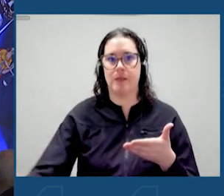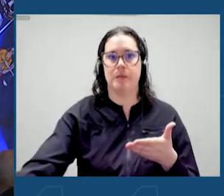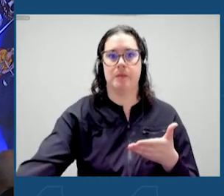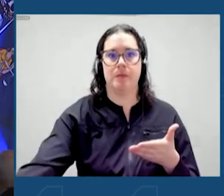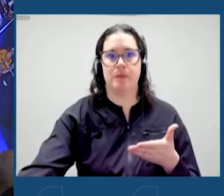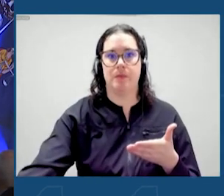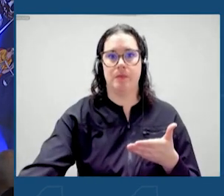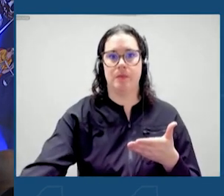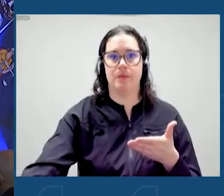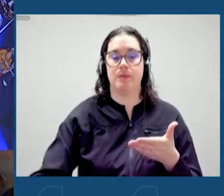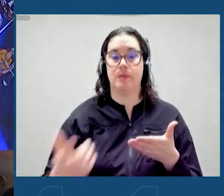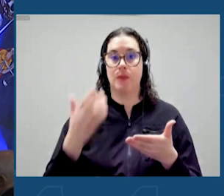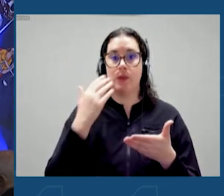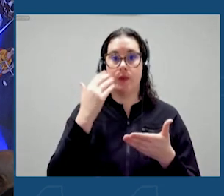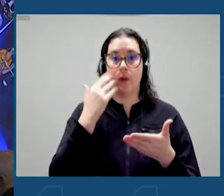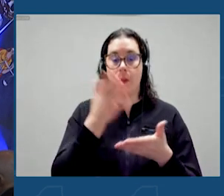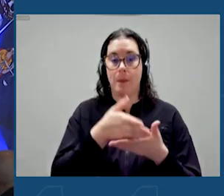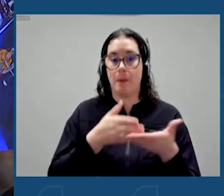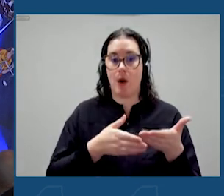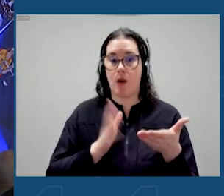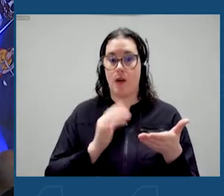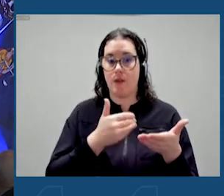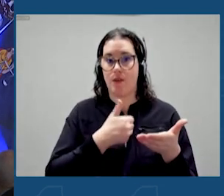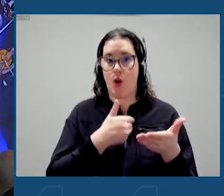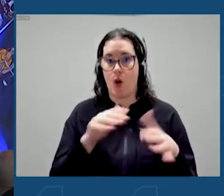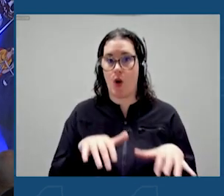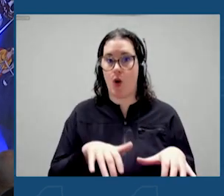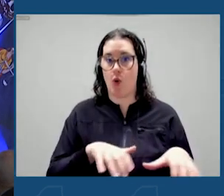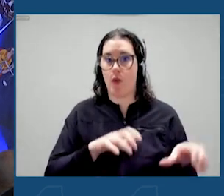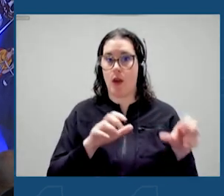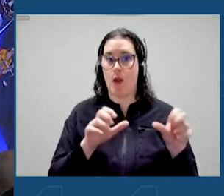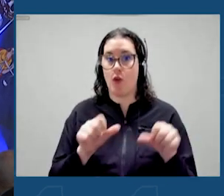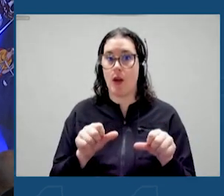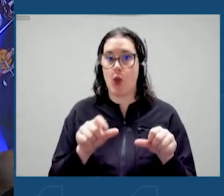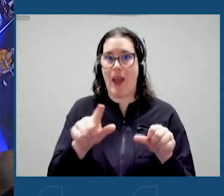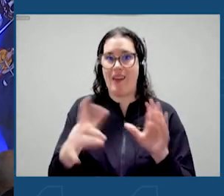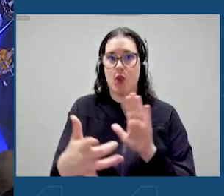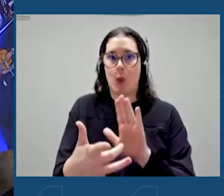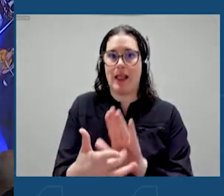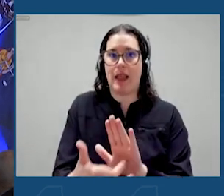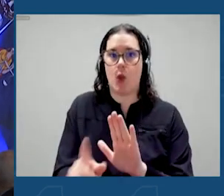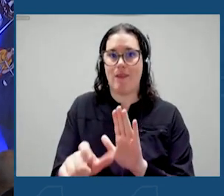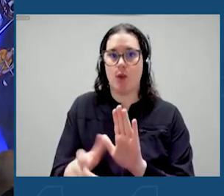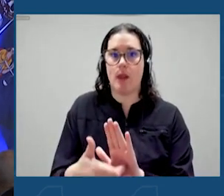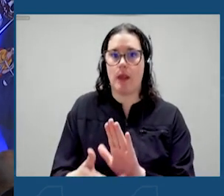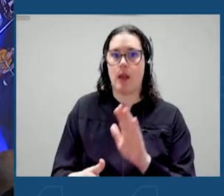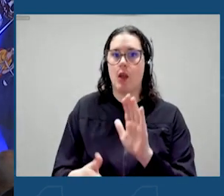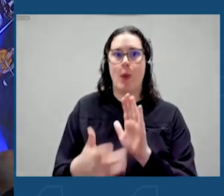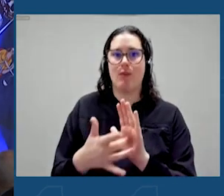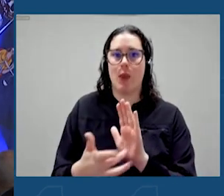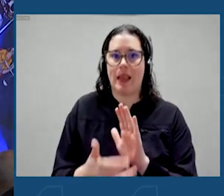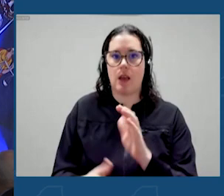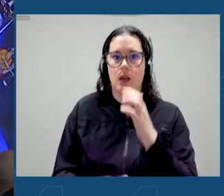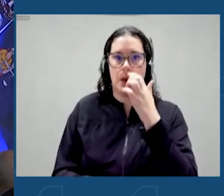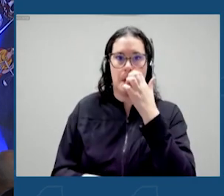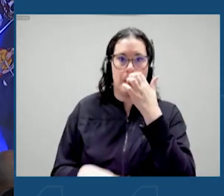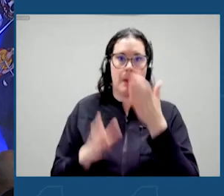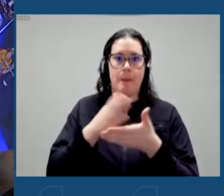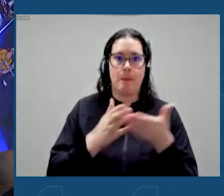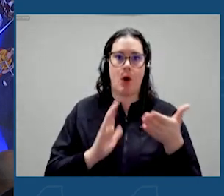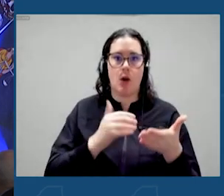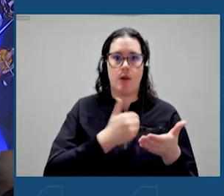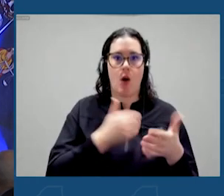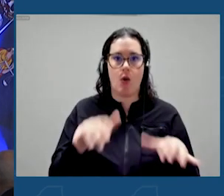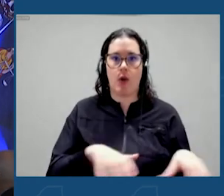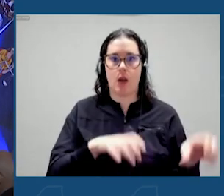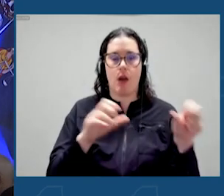Because part of our recovery is being kind again. Part of our recovery